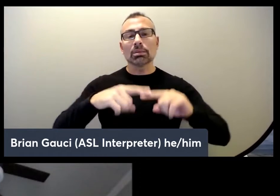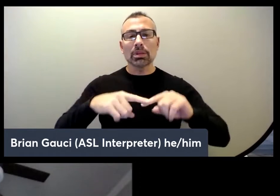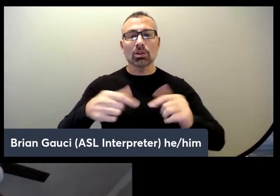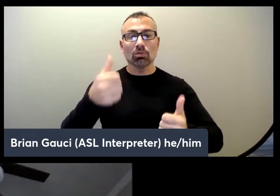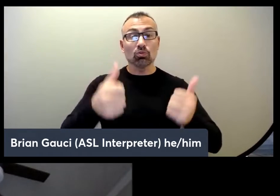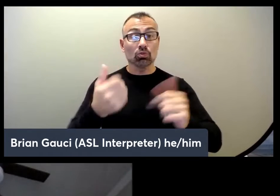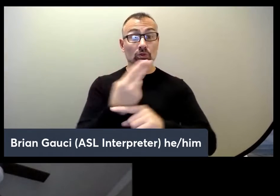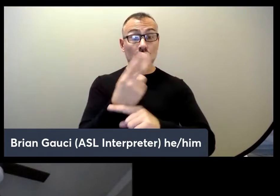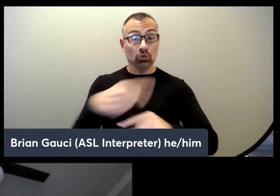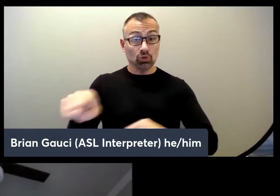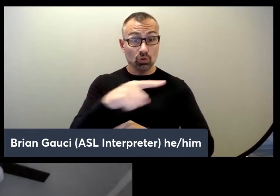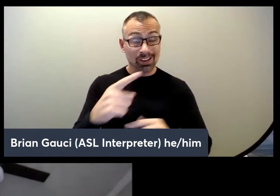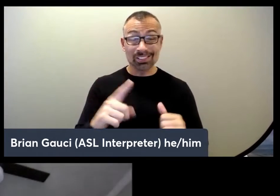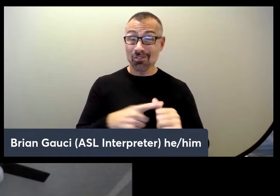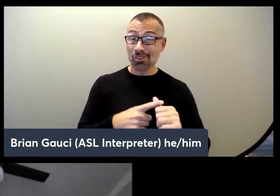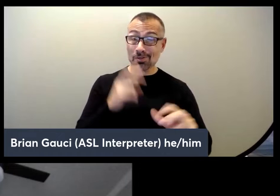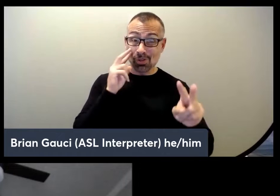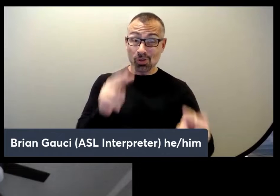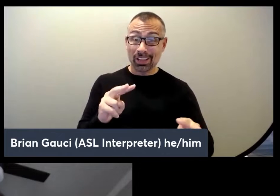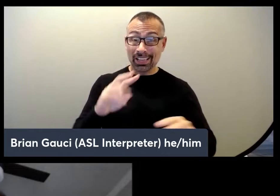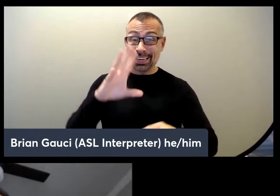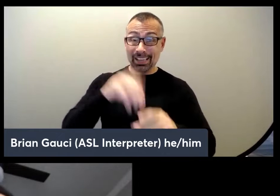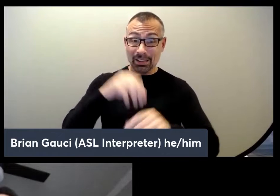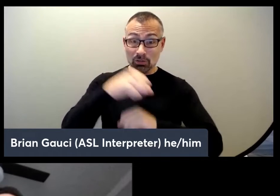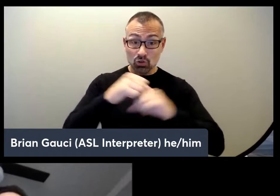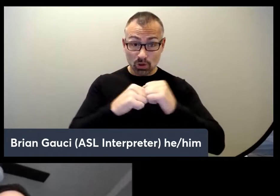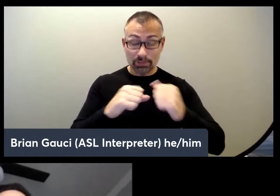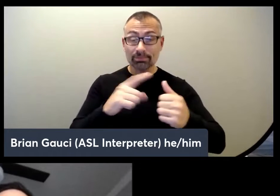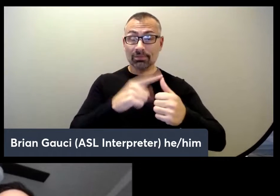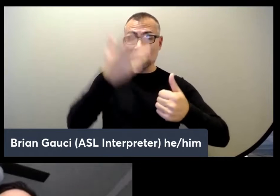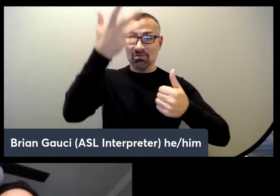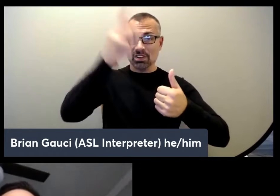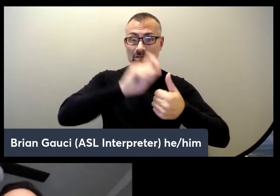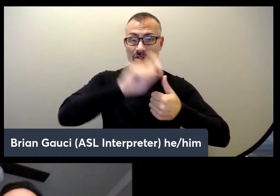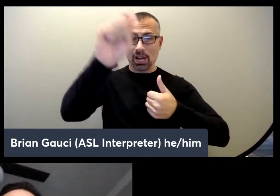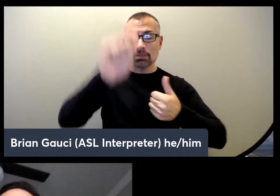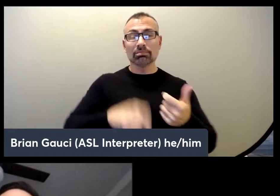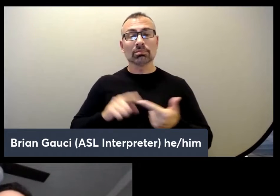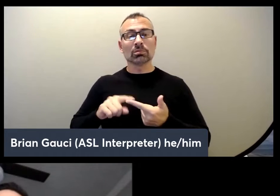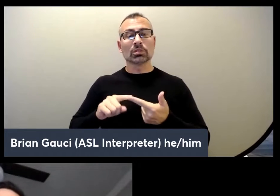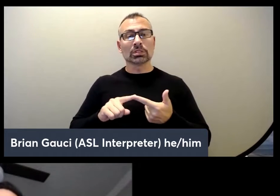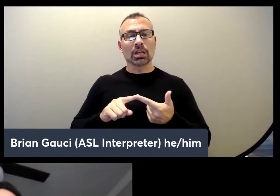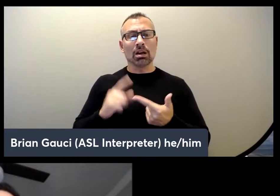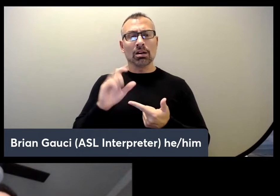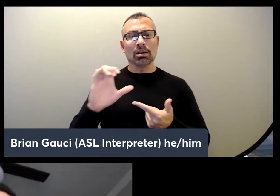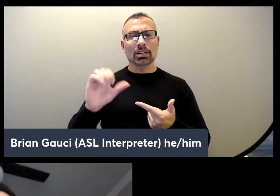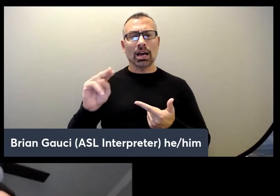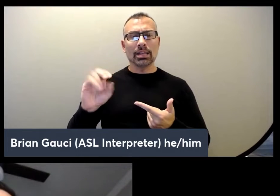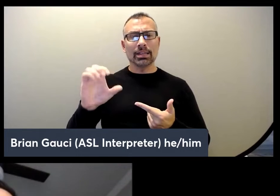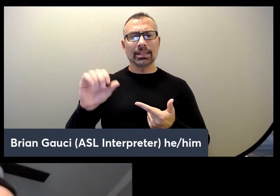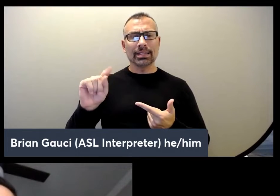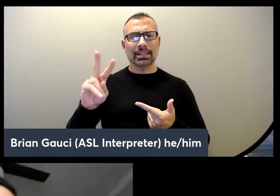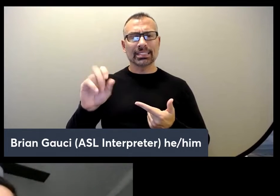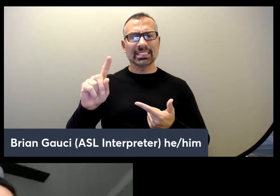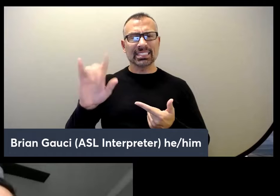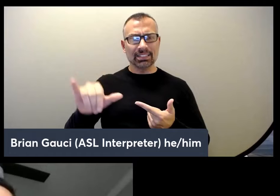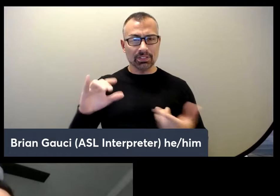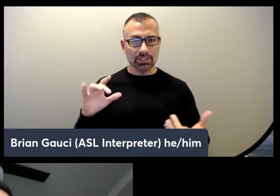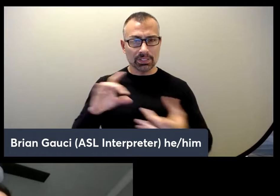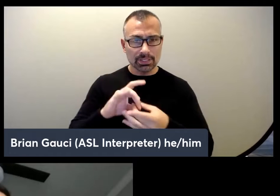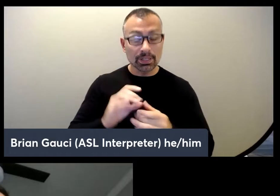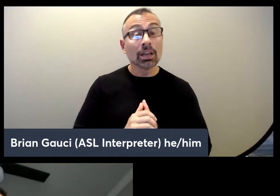the conversation. And then after the infrastructure level comes connectivity. Outposts in general are a fully